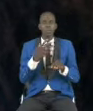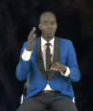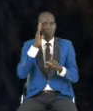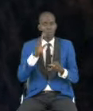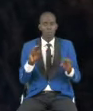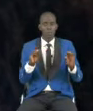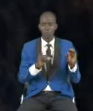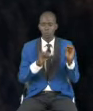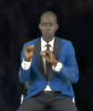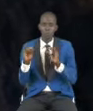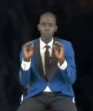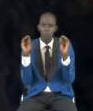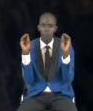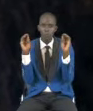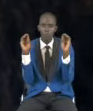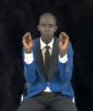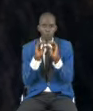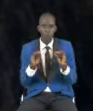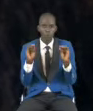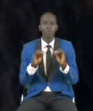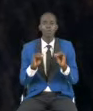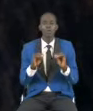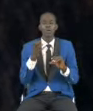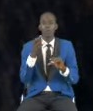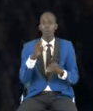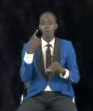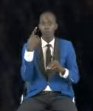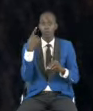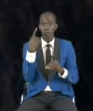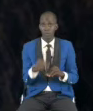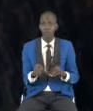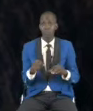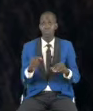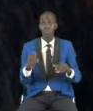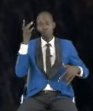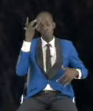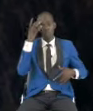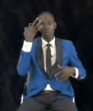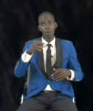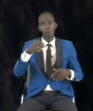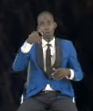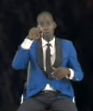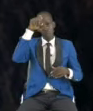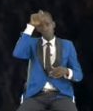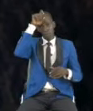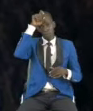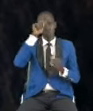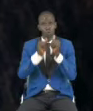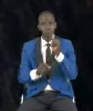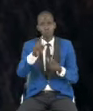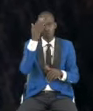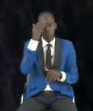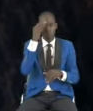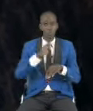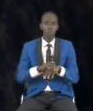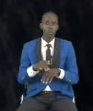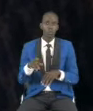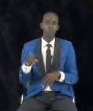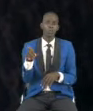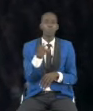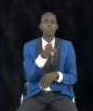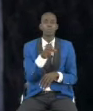of the evil diseases of Egypt which thou knowest upon thee. And but